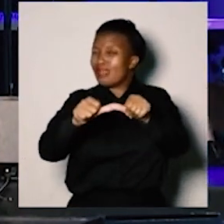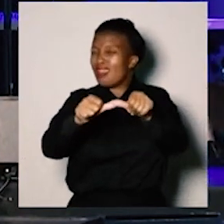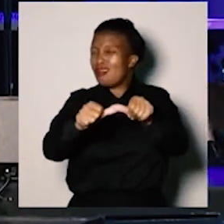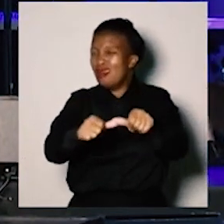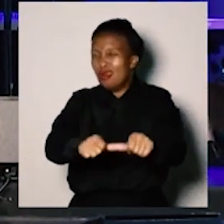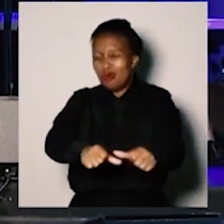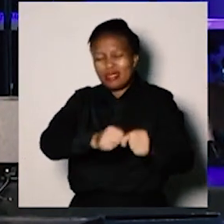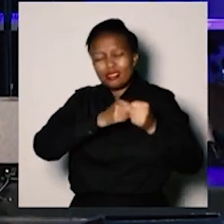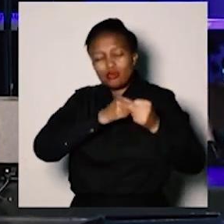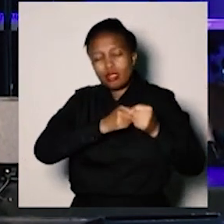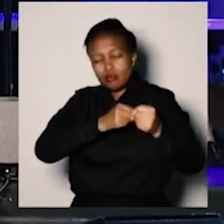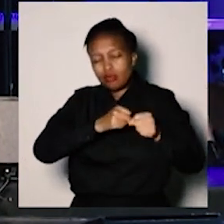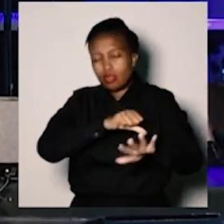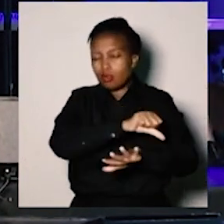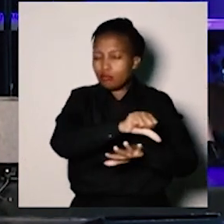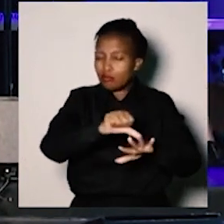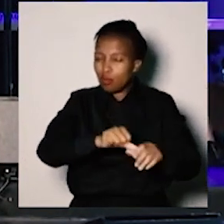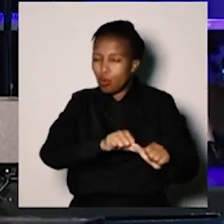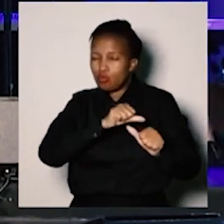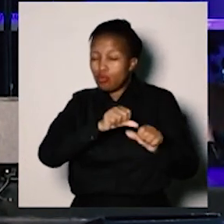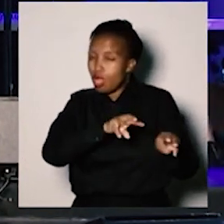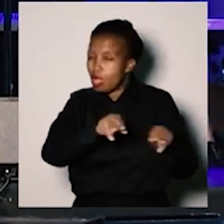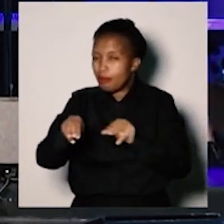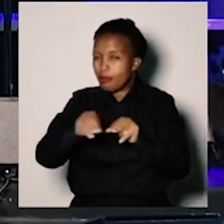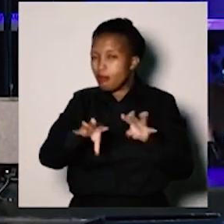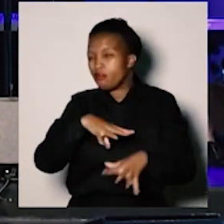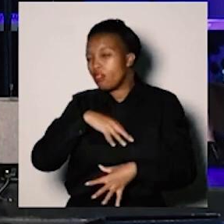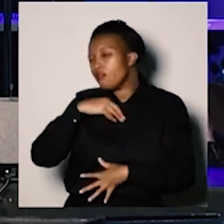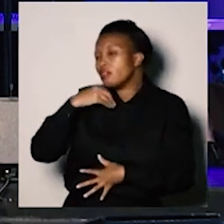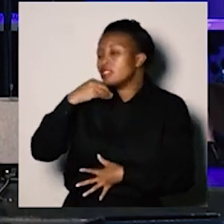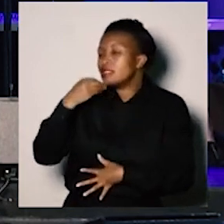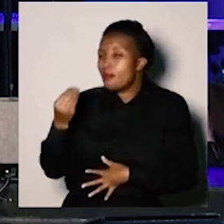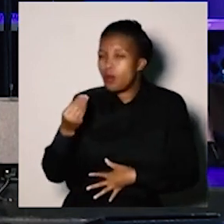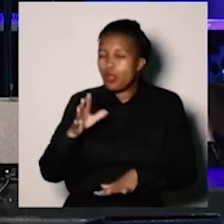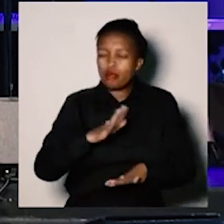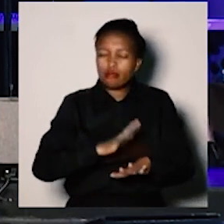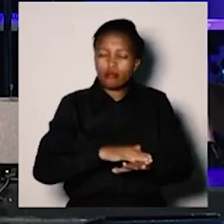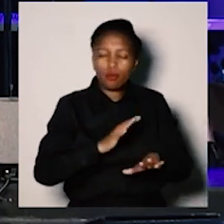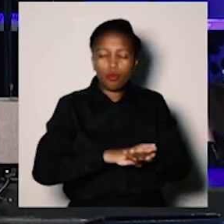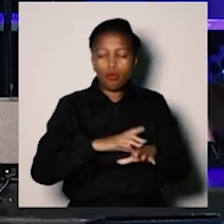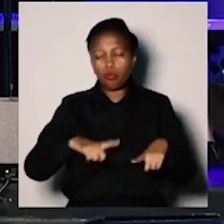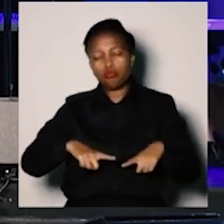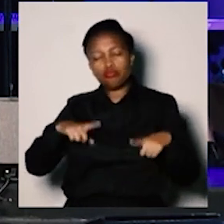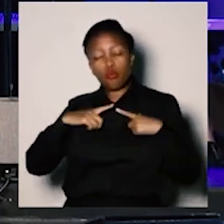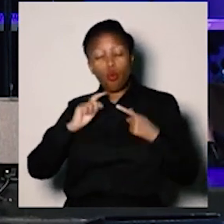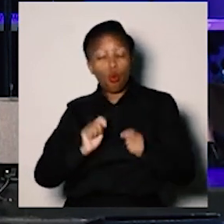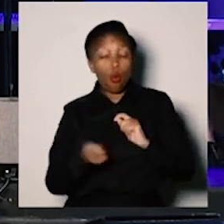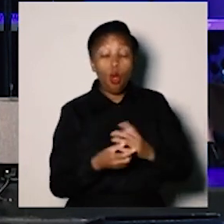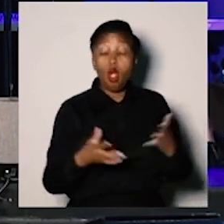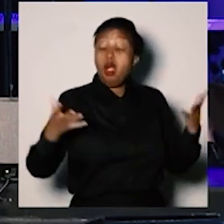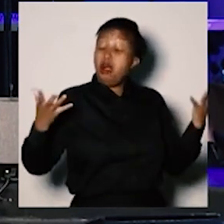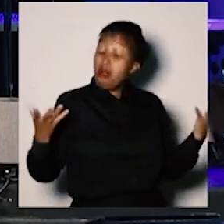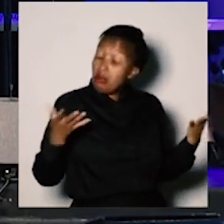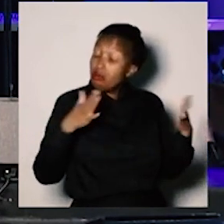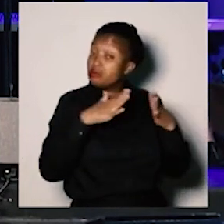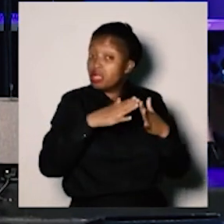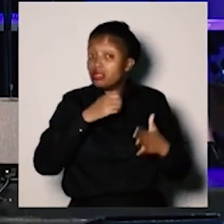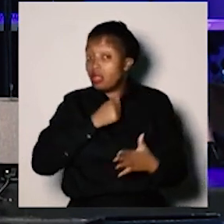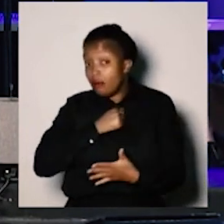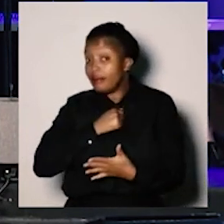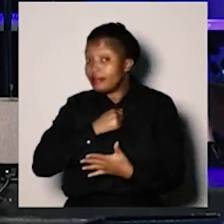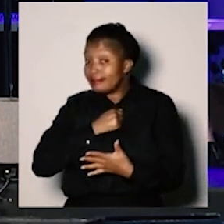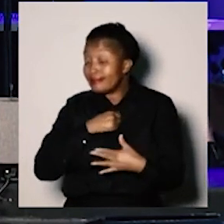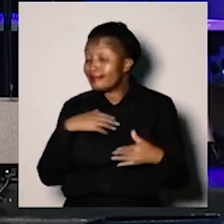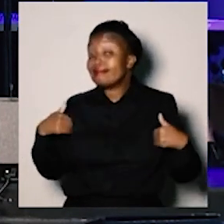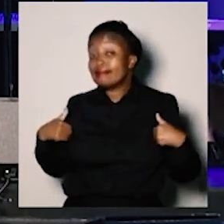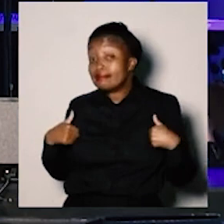anointing, a stronger move of the Spirit, with more life change, or our church starts